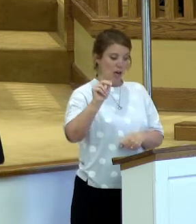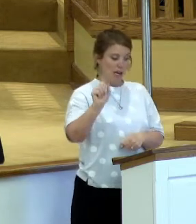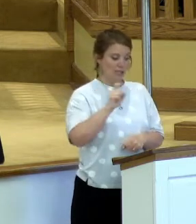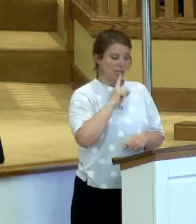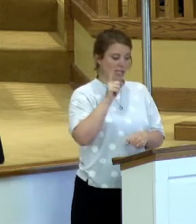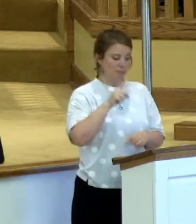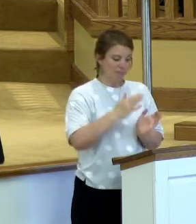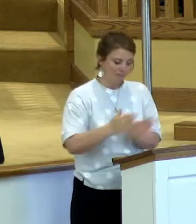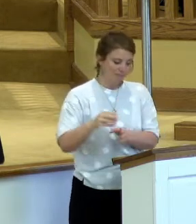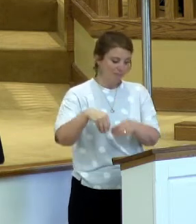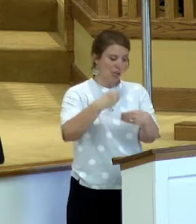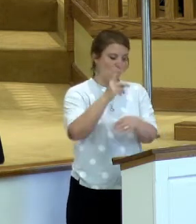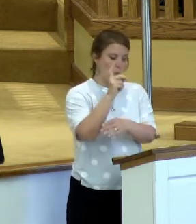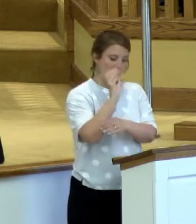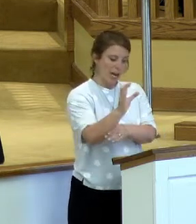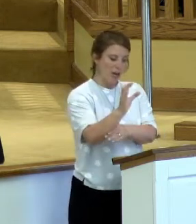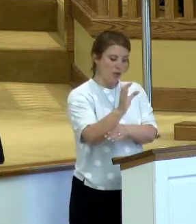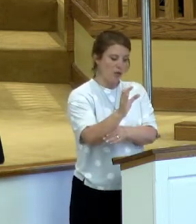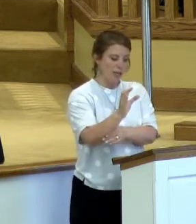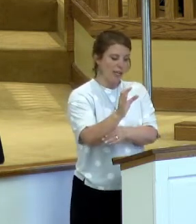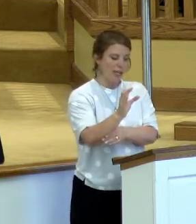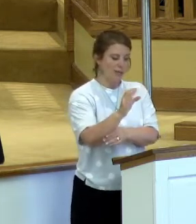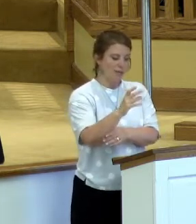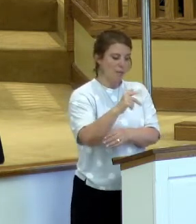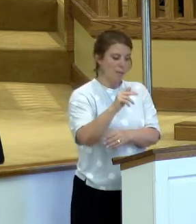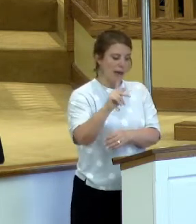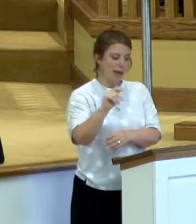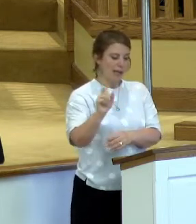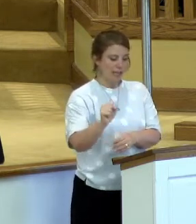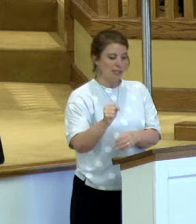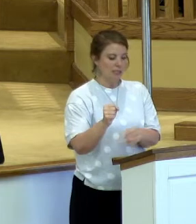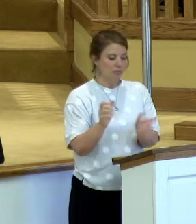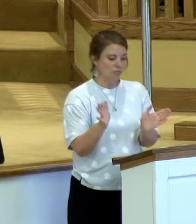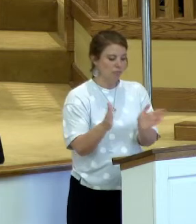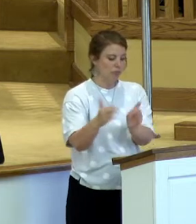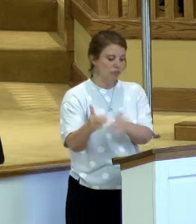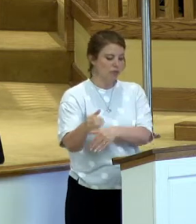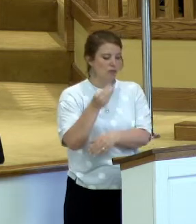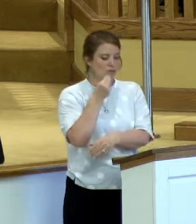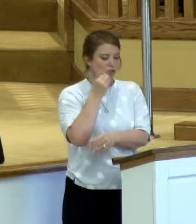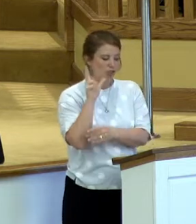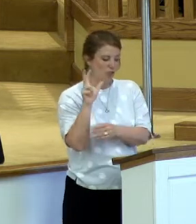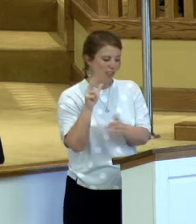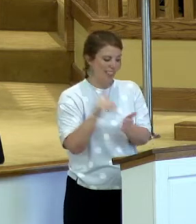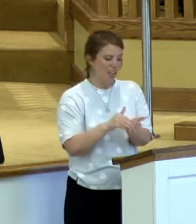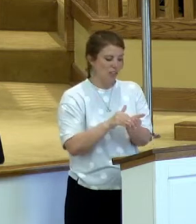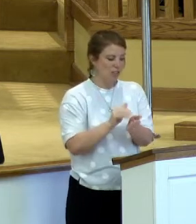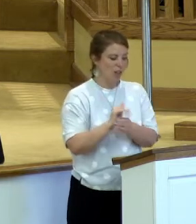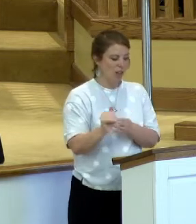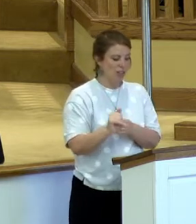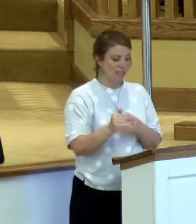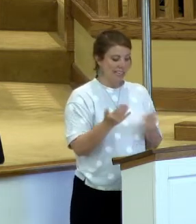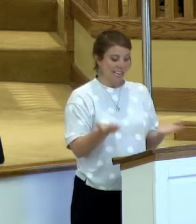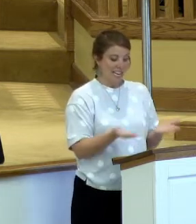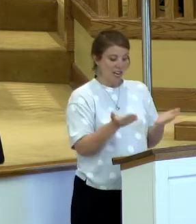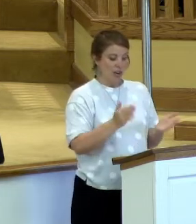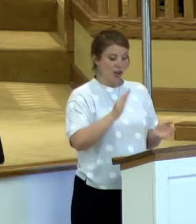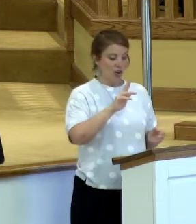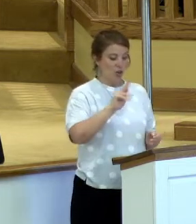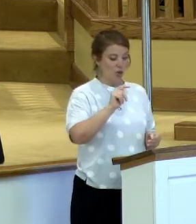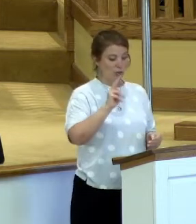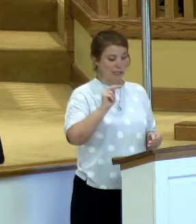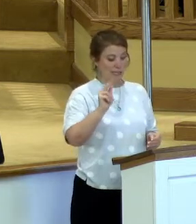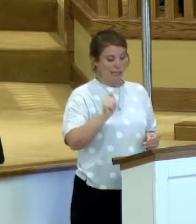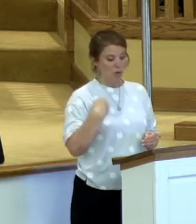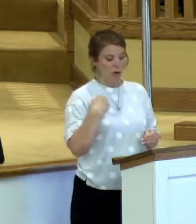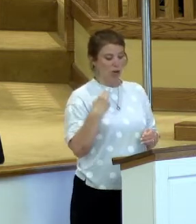Here in Utena, we are registering people to give up packets of food on May 7th. We will also be giving out used clothes. I have a friend that owns a used clothes store, and he gave us an